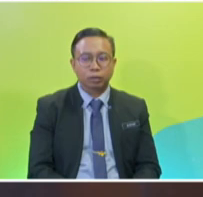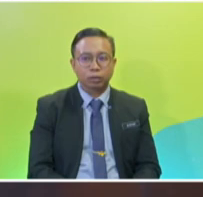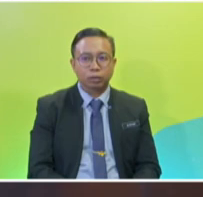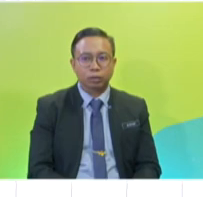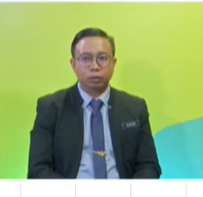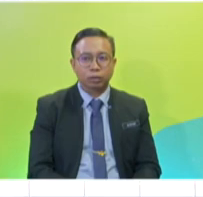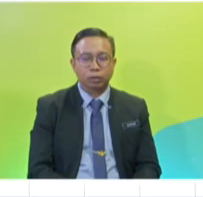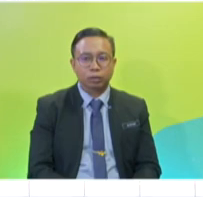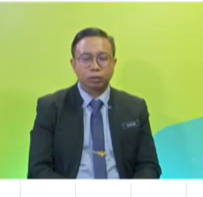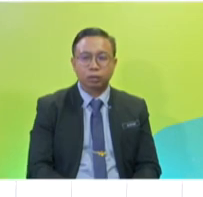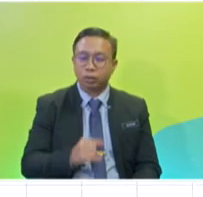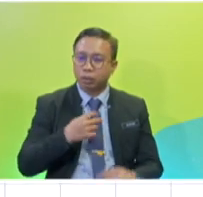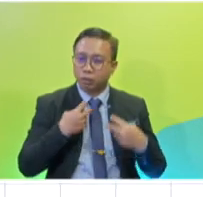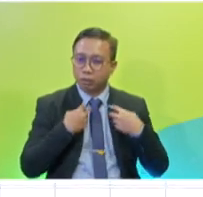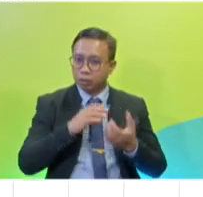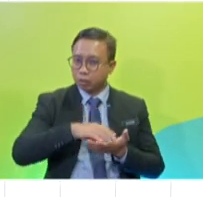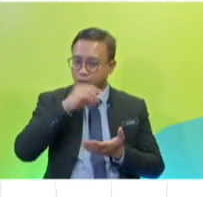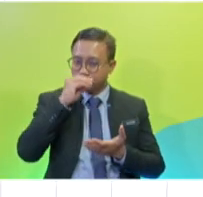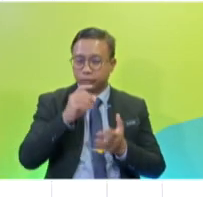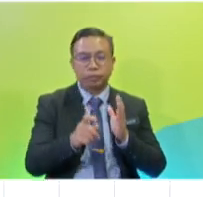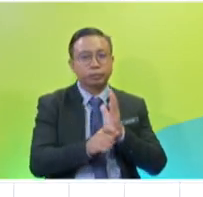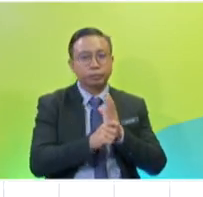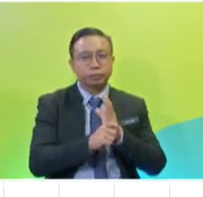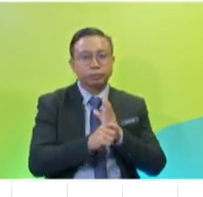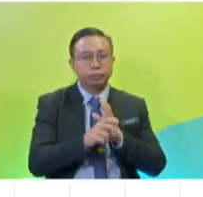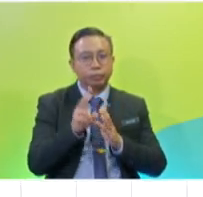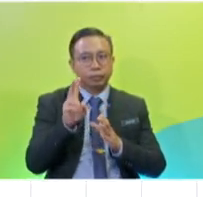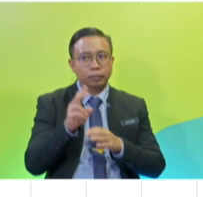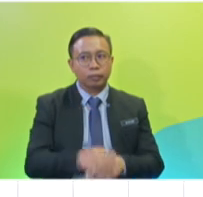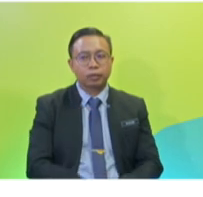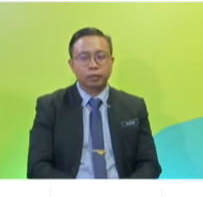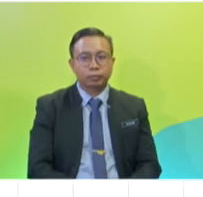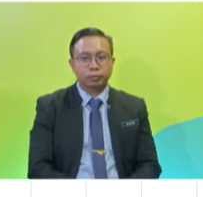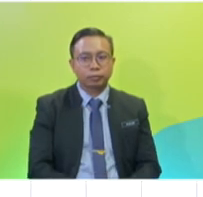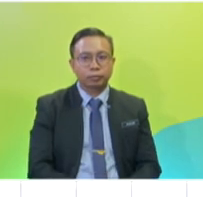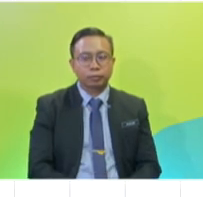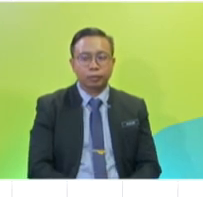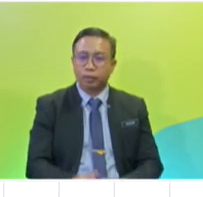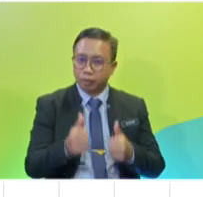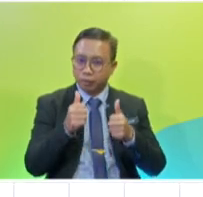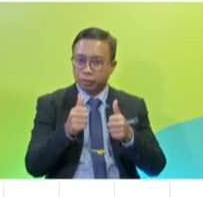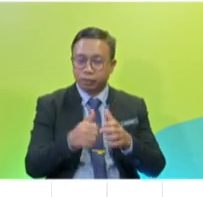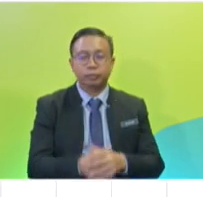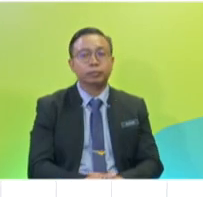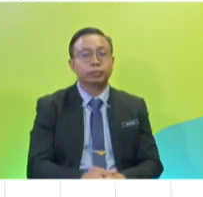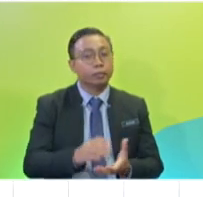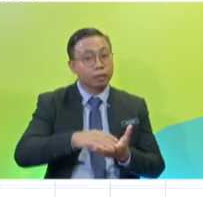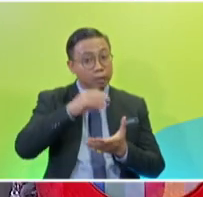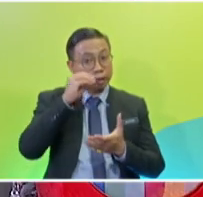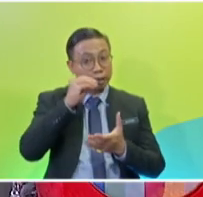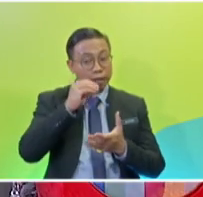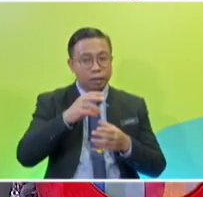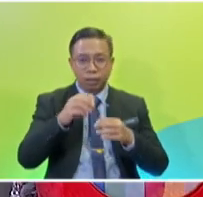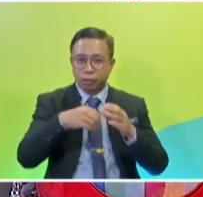I have learned how to add my second VA spontaneously. Yes, you have also learned how to add in